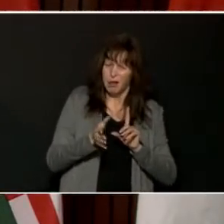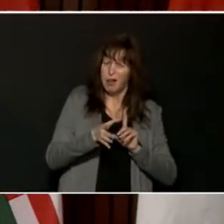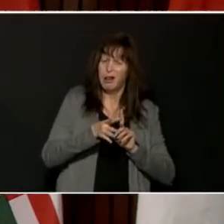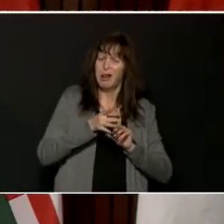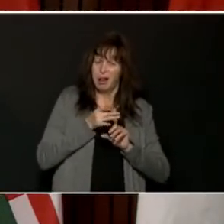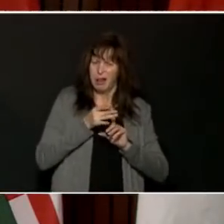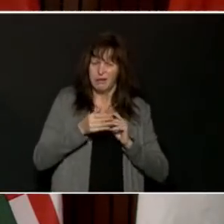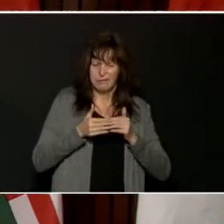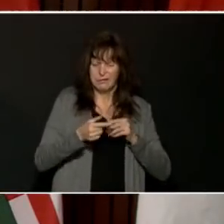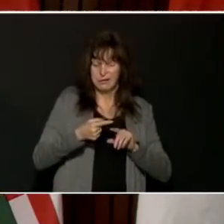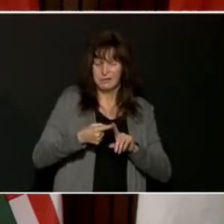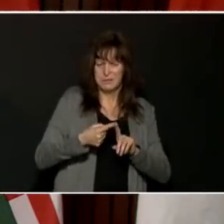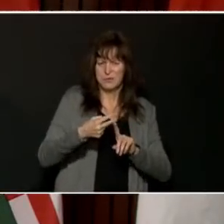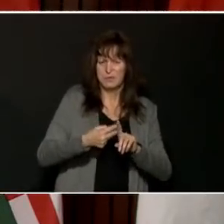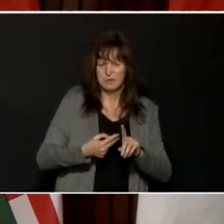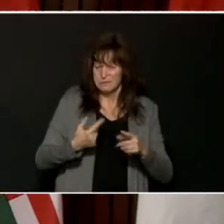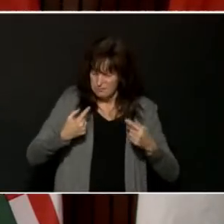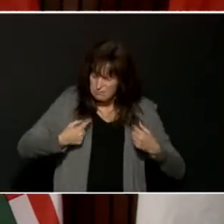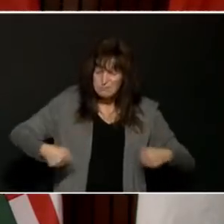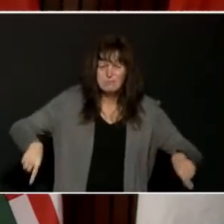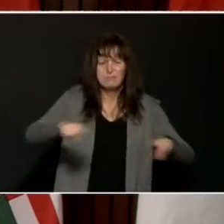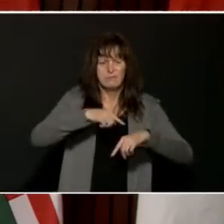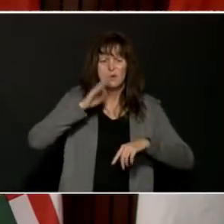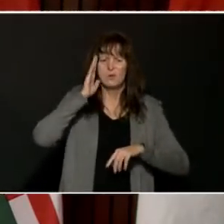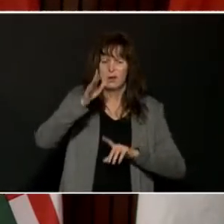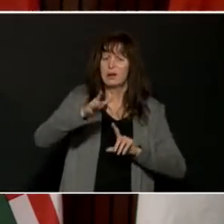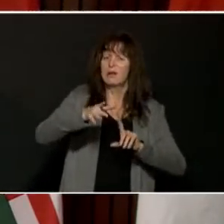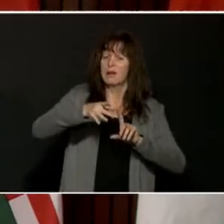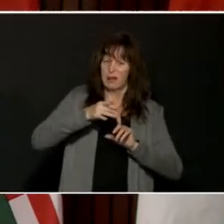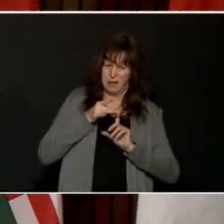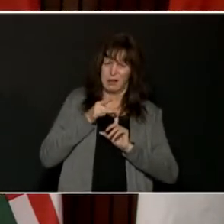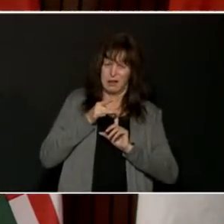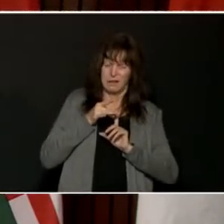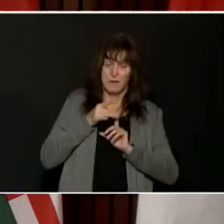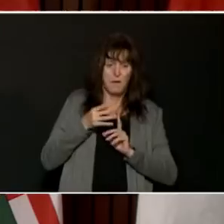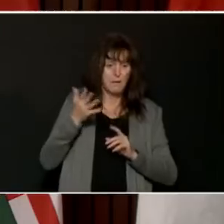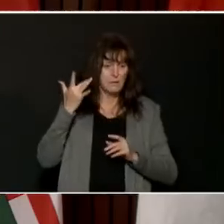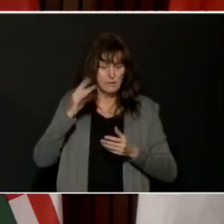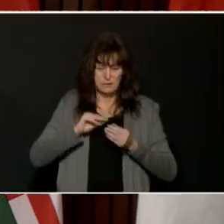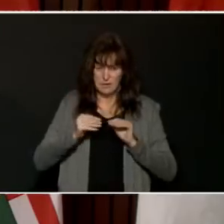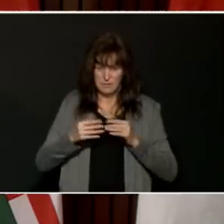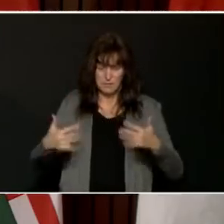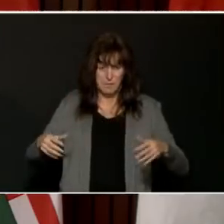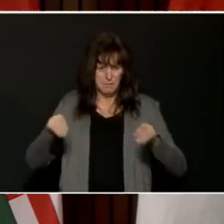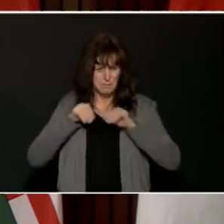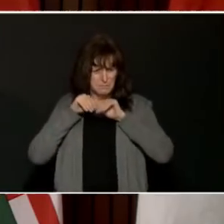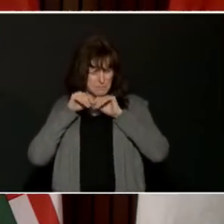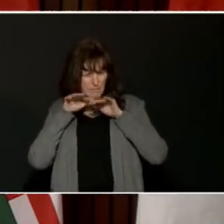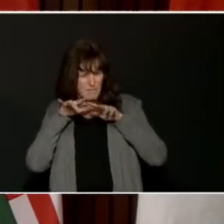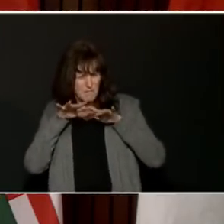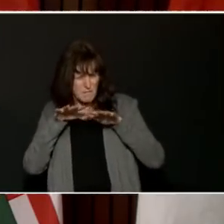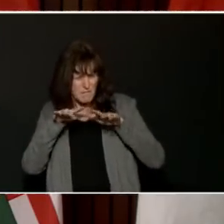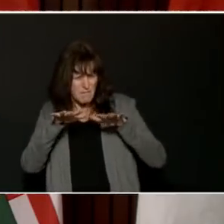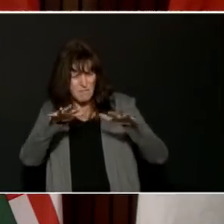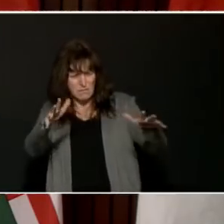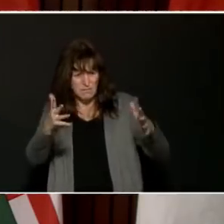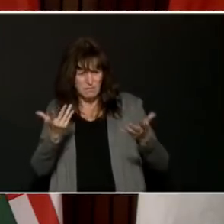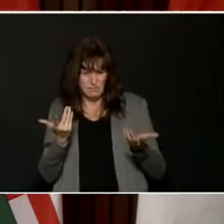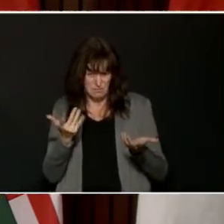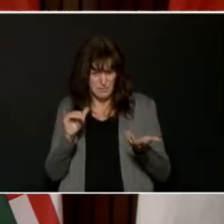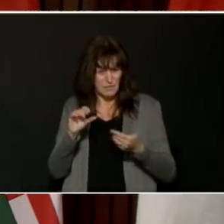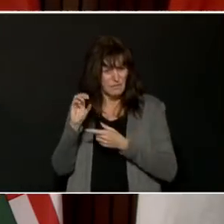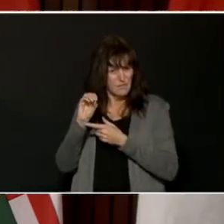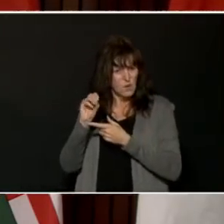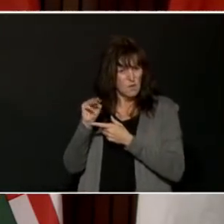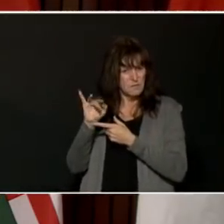so because of the unbelievably increased transmission compared to previous variants? Is this a credible